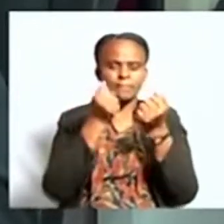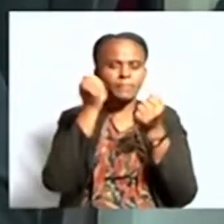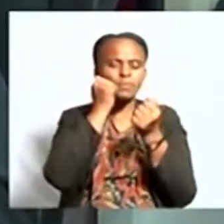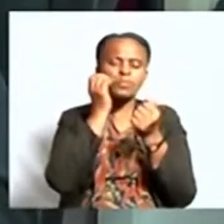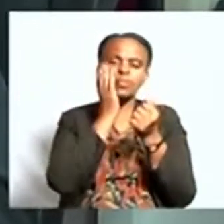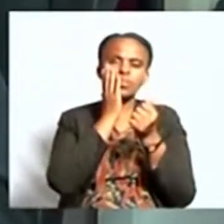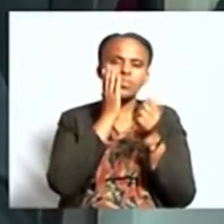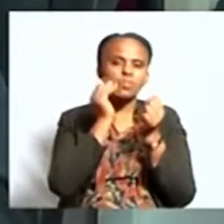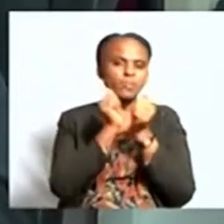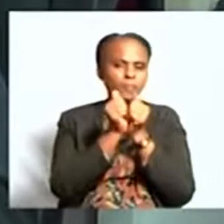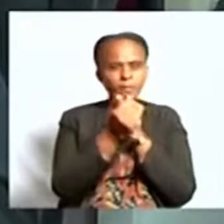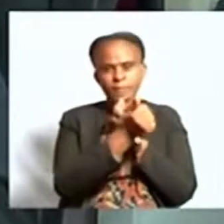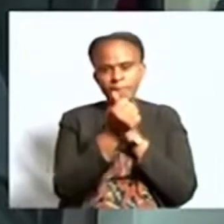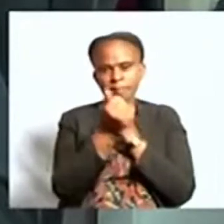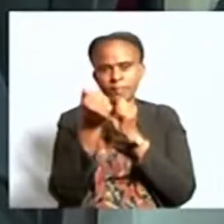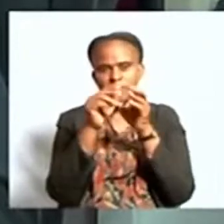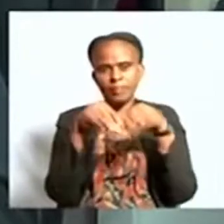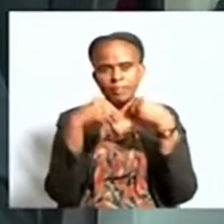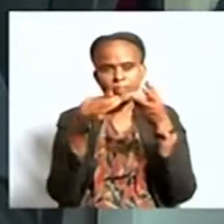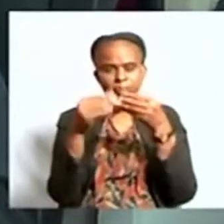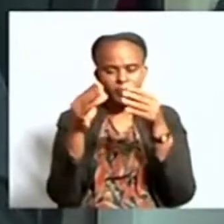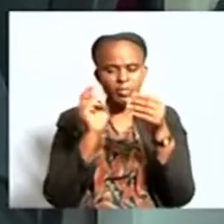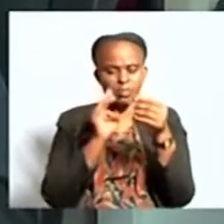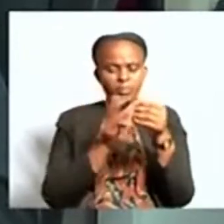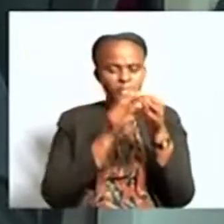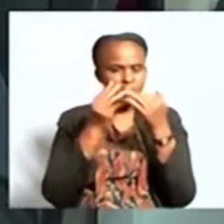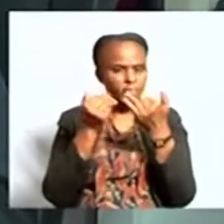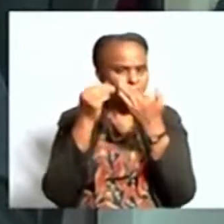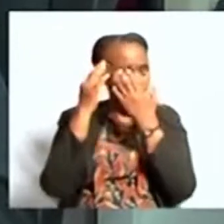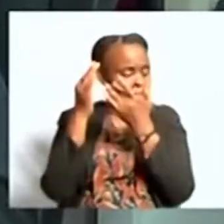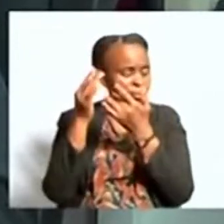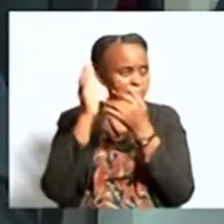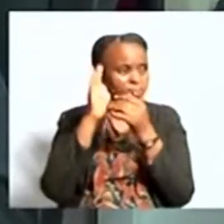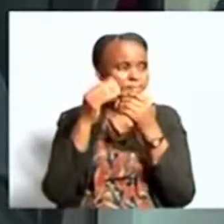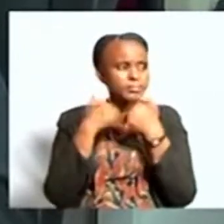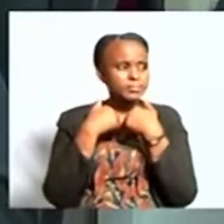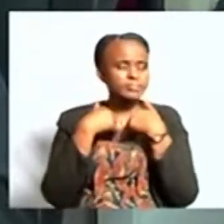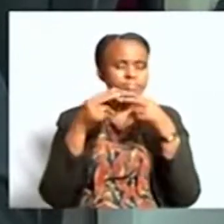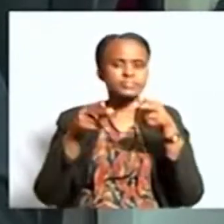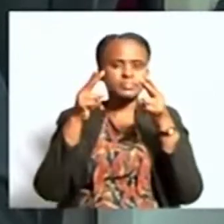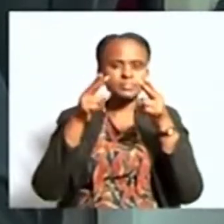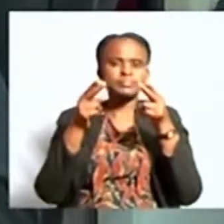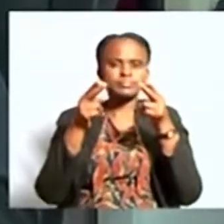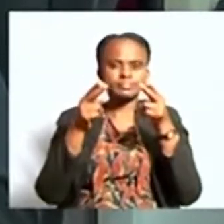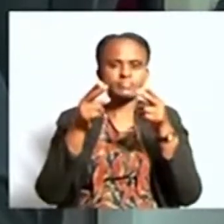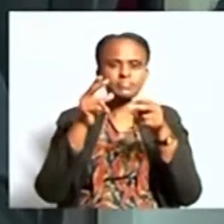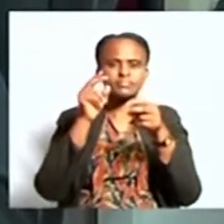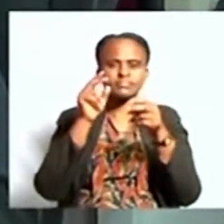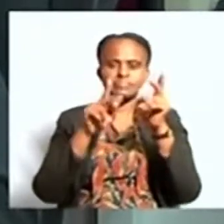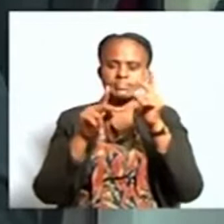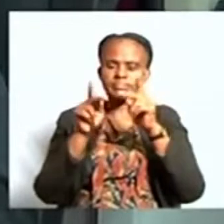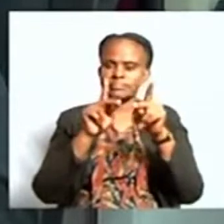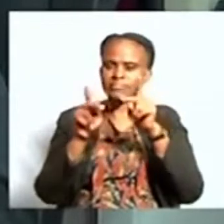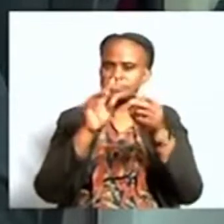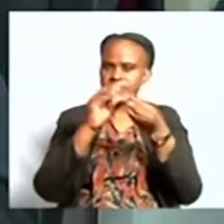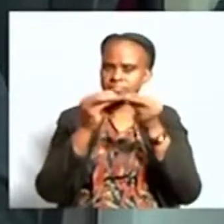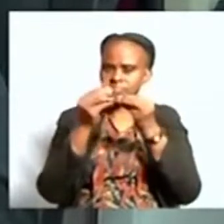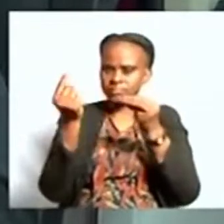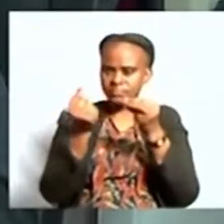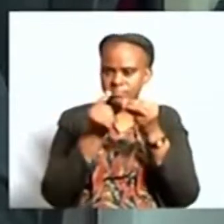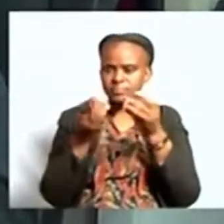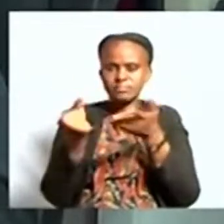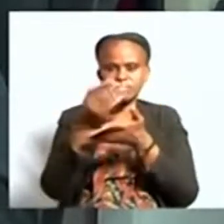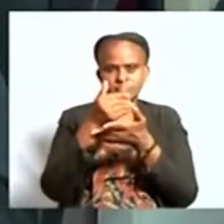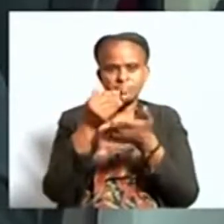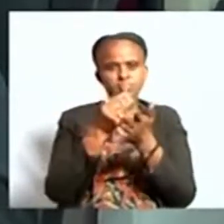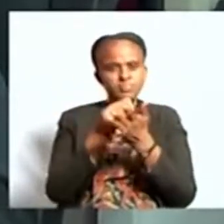these provisions, we hope that there will be a high uptake of clients, and we'll be able to collect the